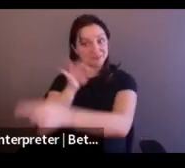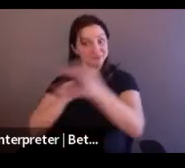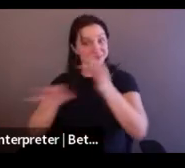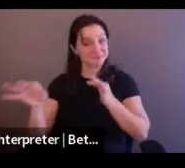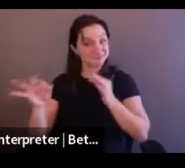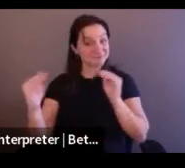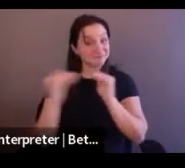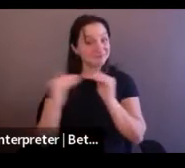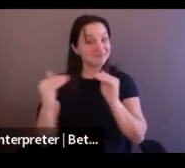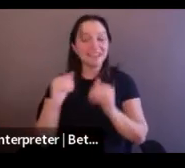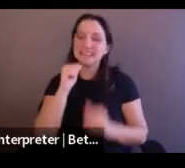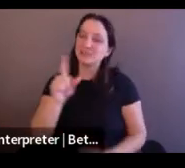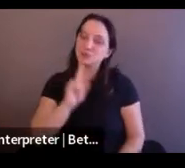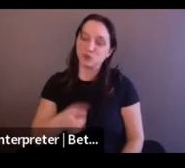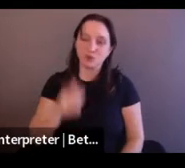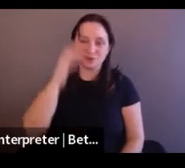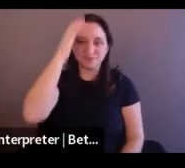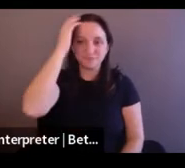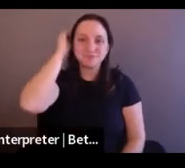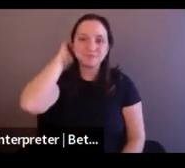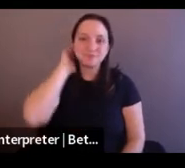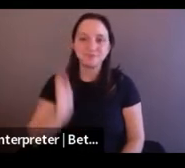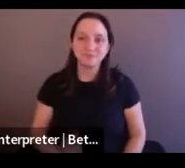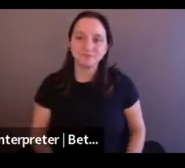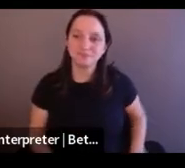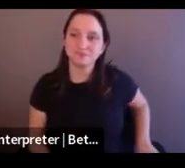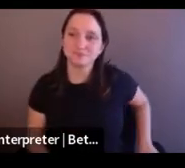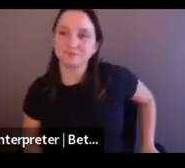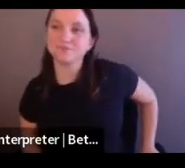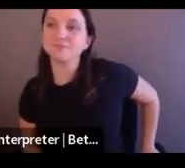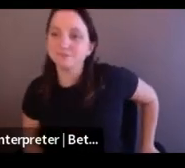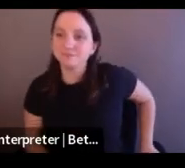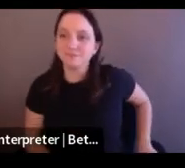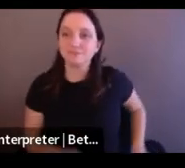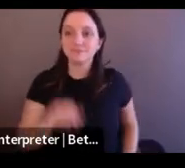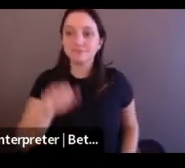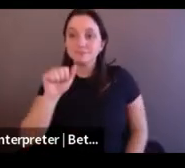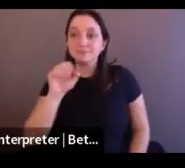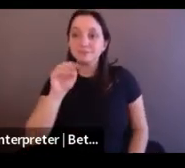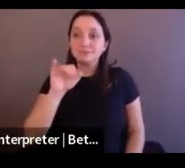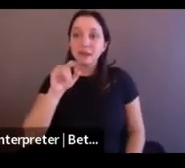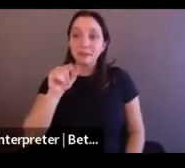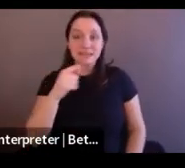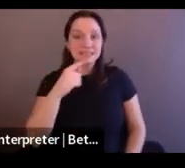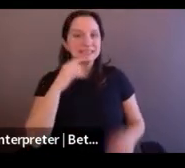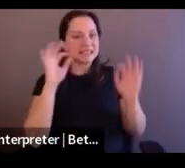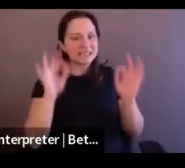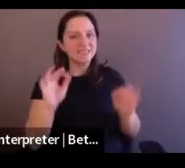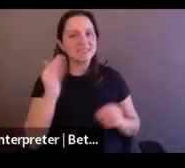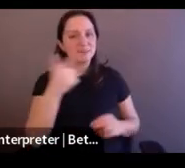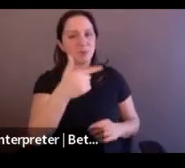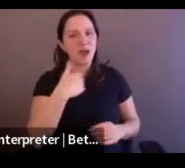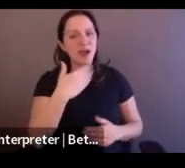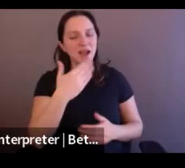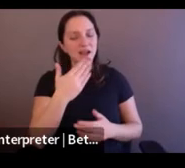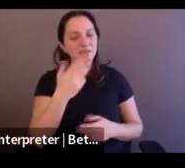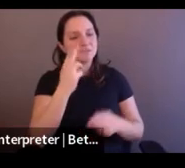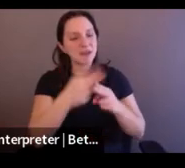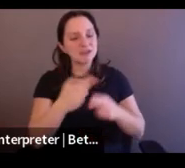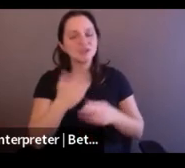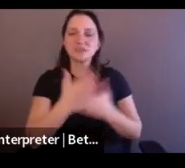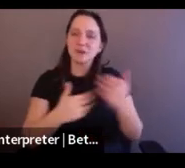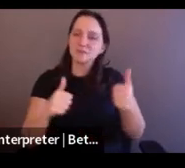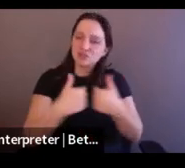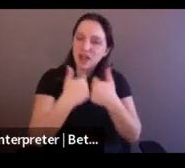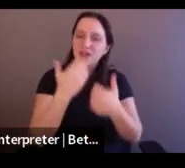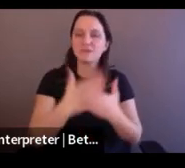It seems like you do have some sort of challenges and potential barriers, but I think the fact that you're raising these questions and starting to